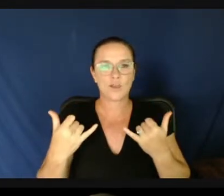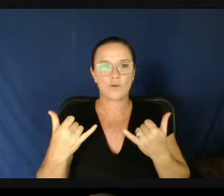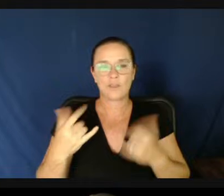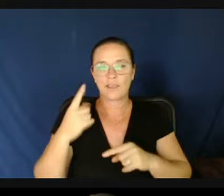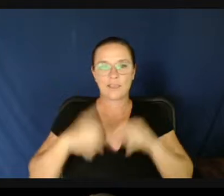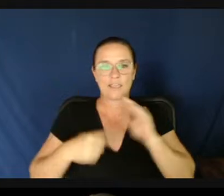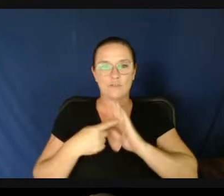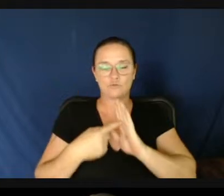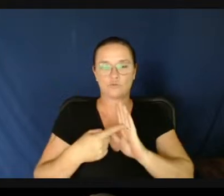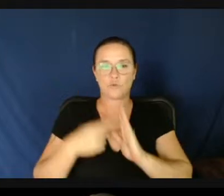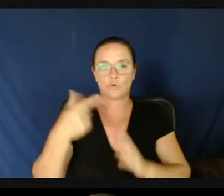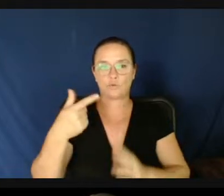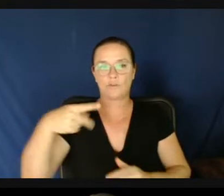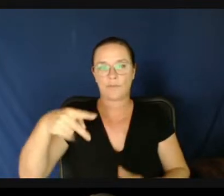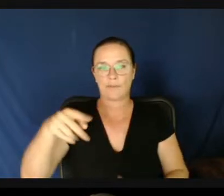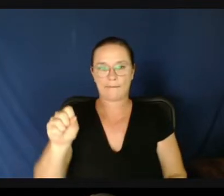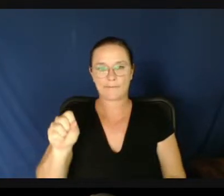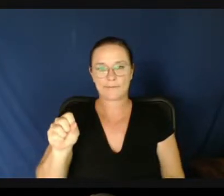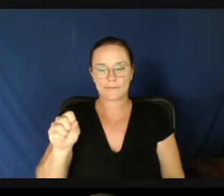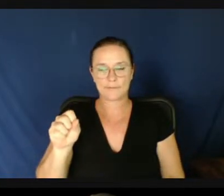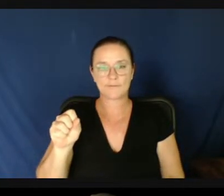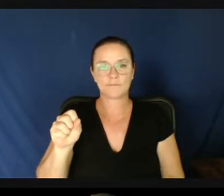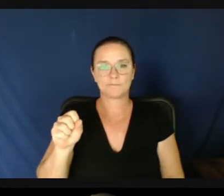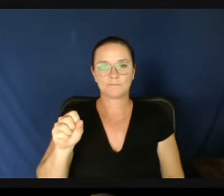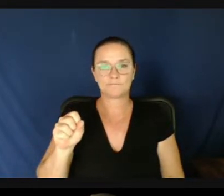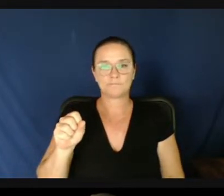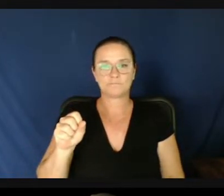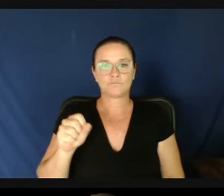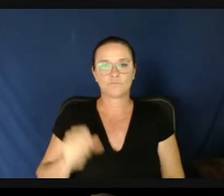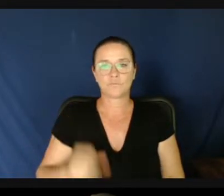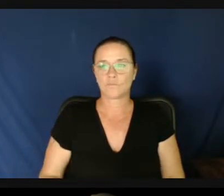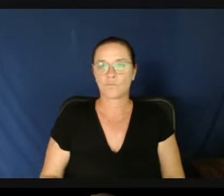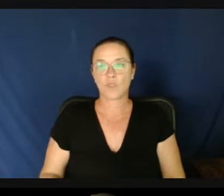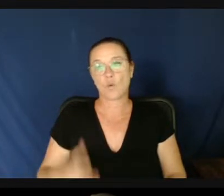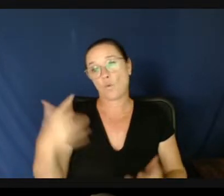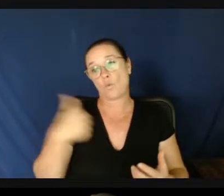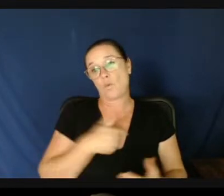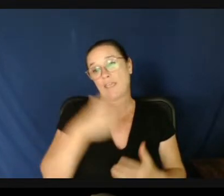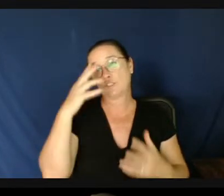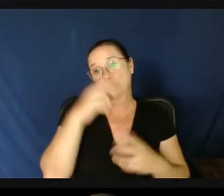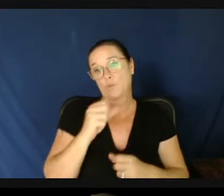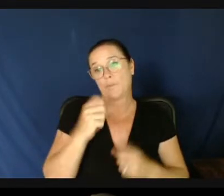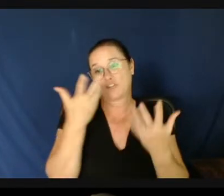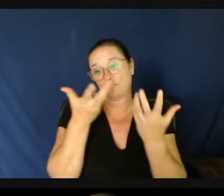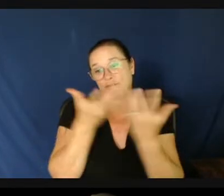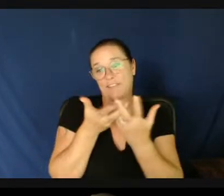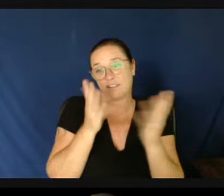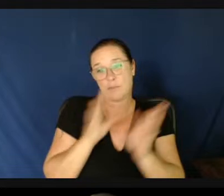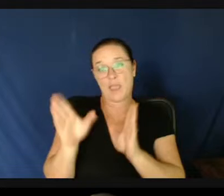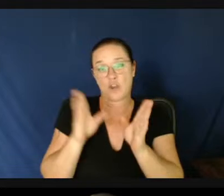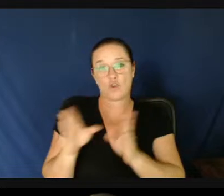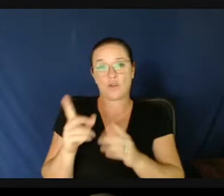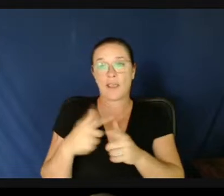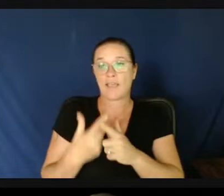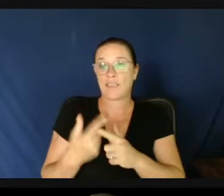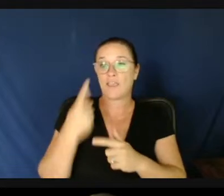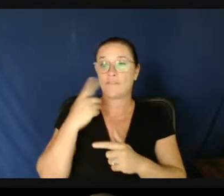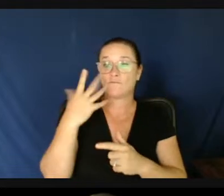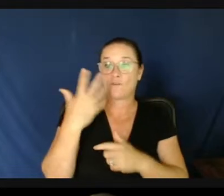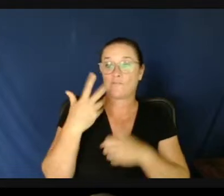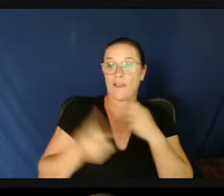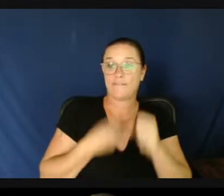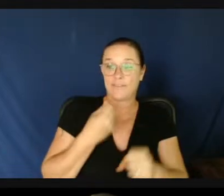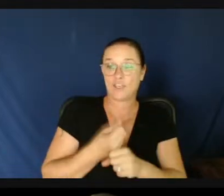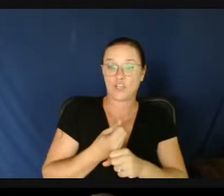show any GPS today. Just presume that still fits in the regular pattern. And here's a bigger picture over the last 5 years of how earthquakes are